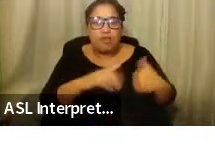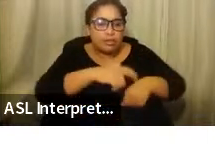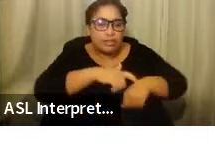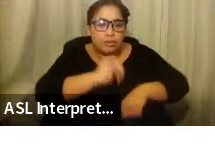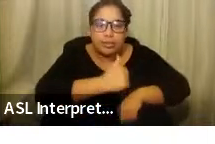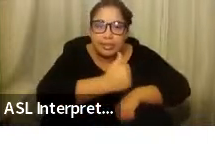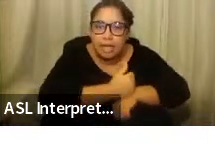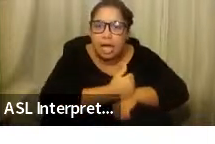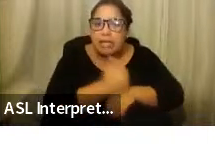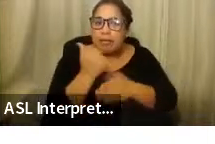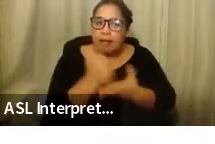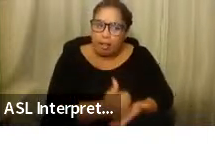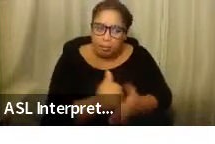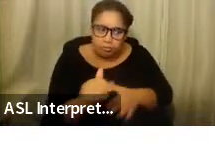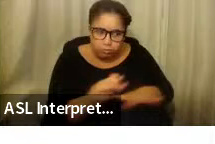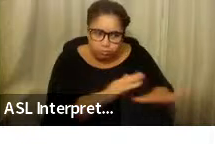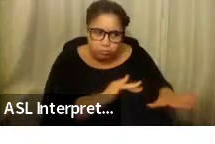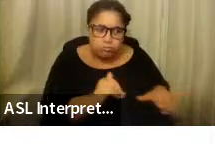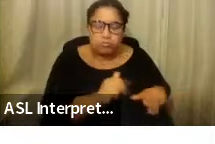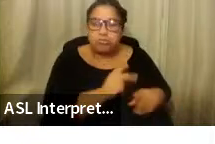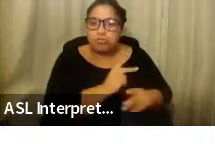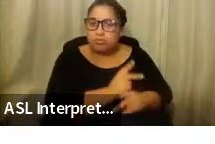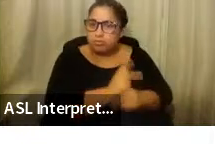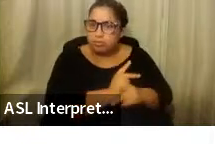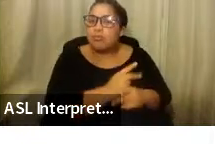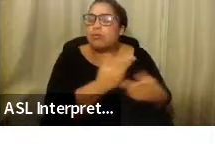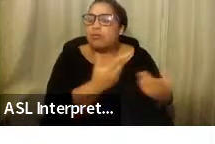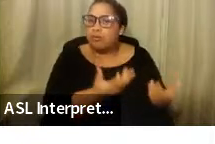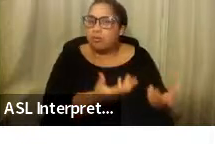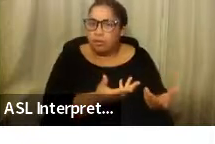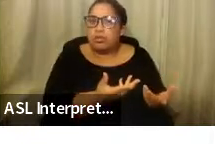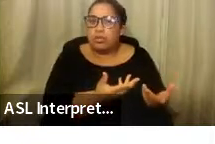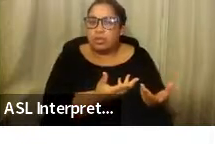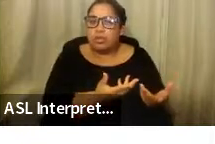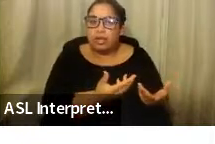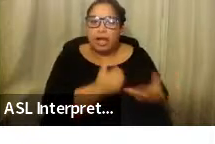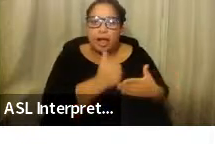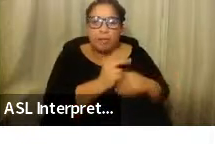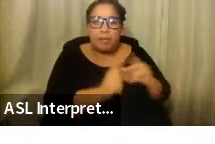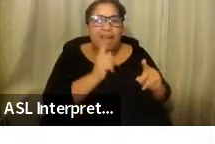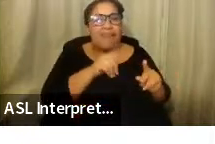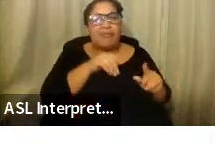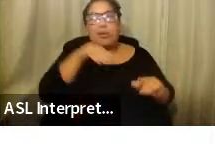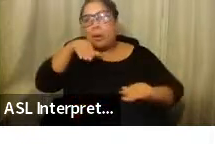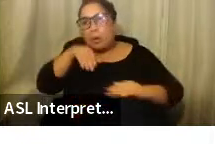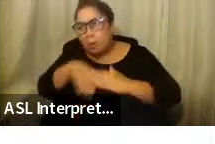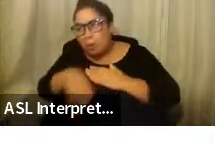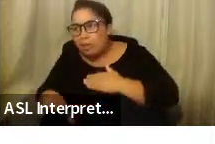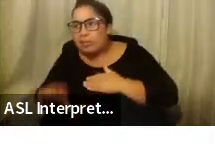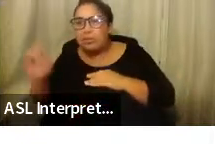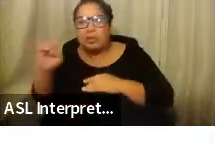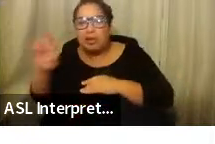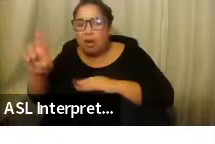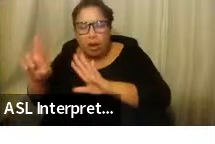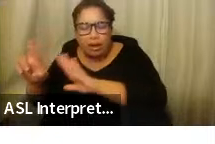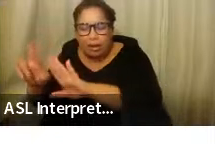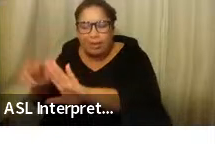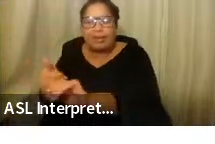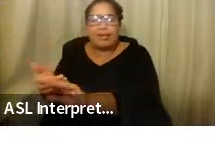set and things like that, so that they can be sure to keep people out of the emergency